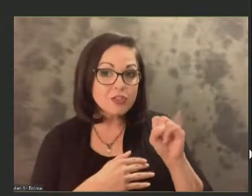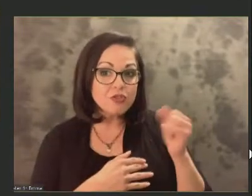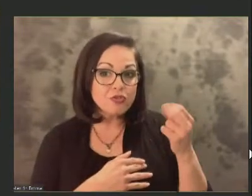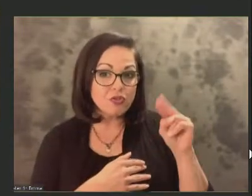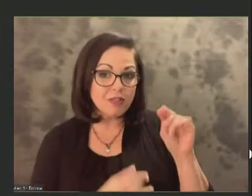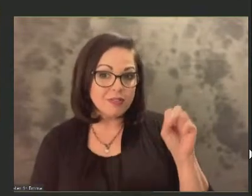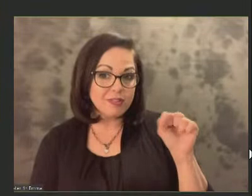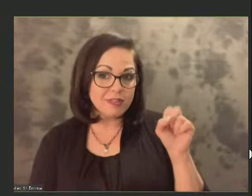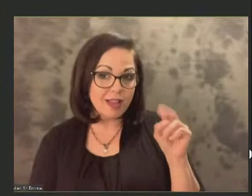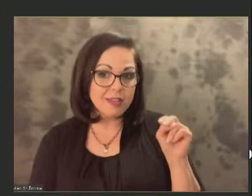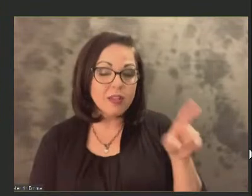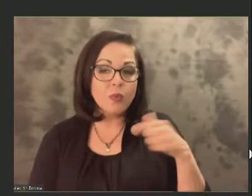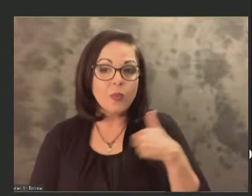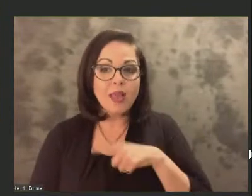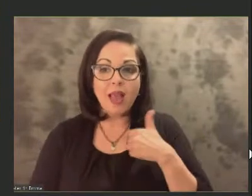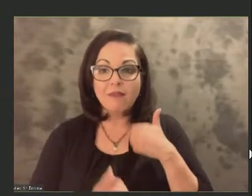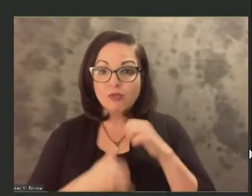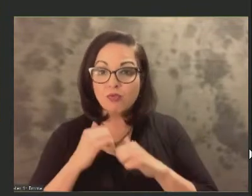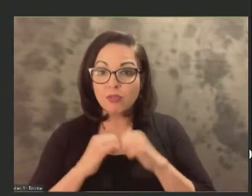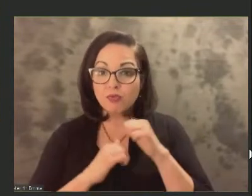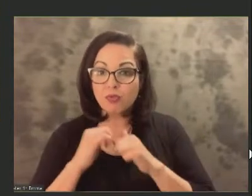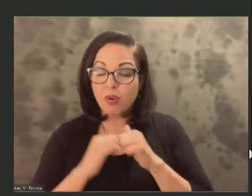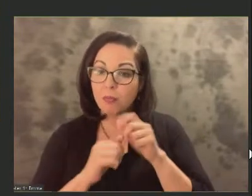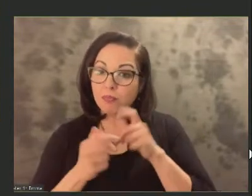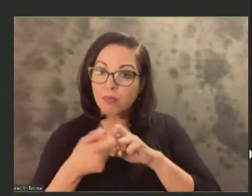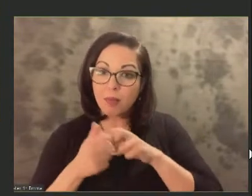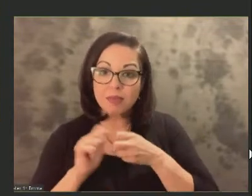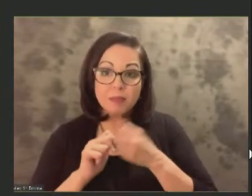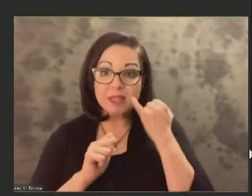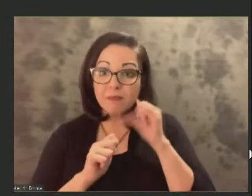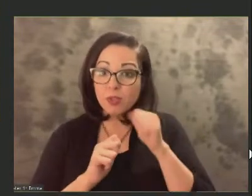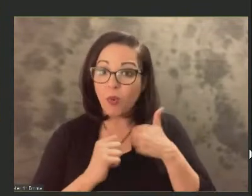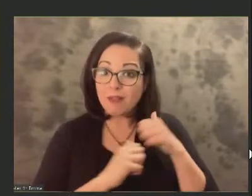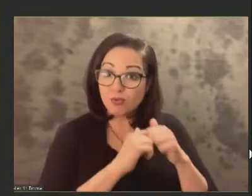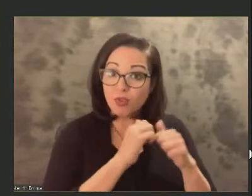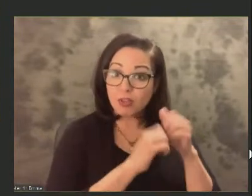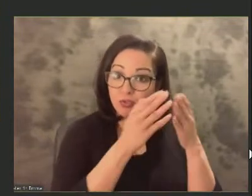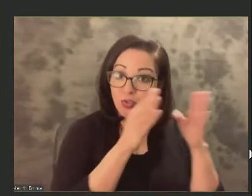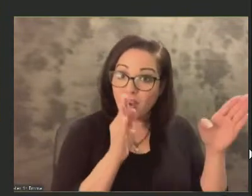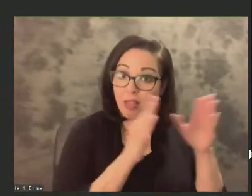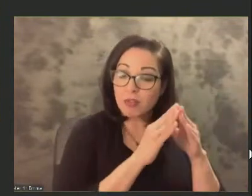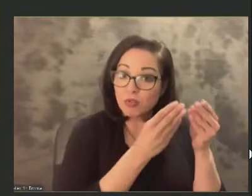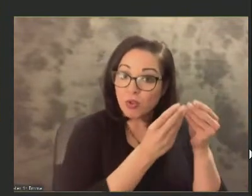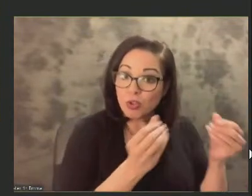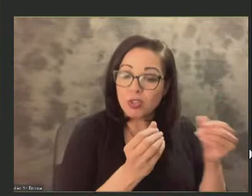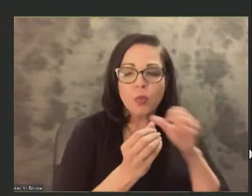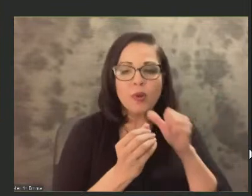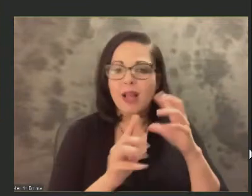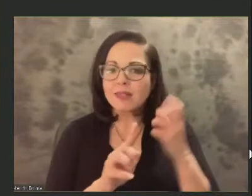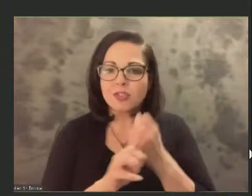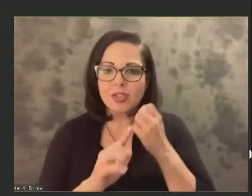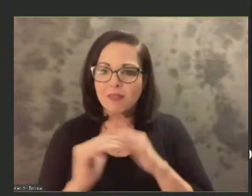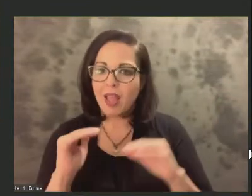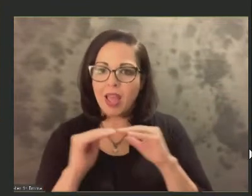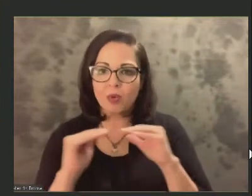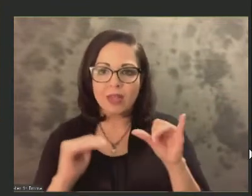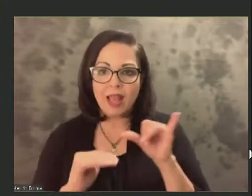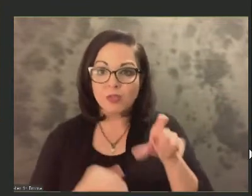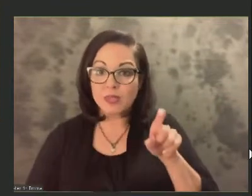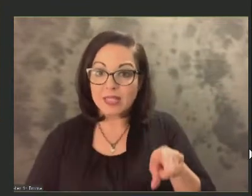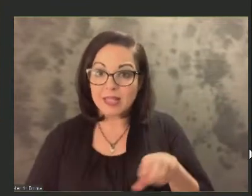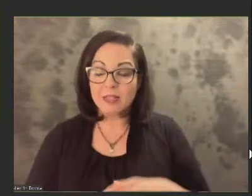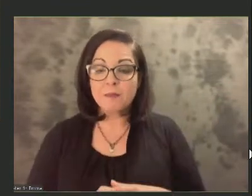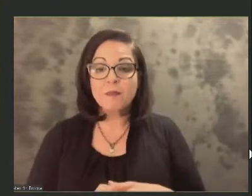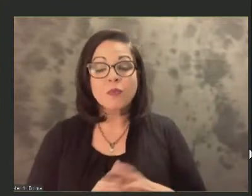that we have structural problems, and unless we have structural solutions, we won't achieve equity as we need it. And